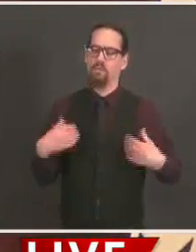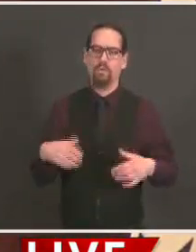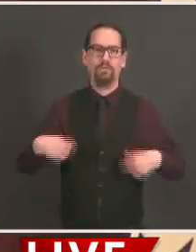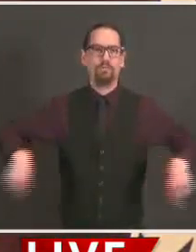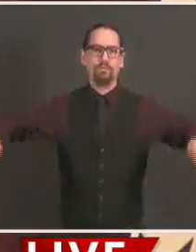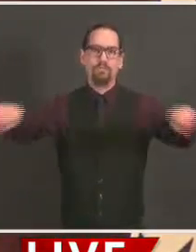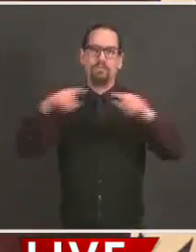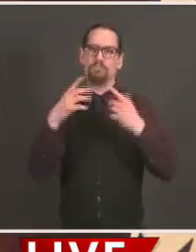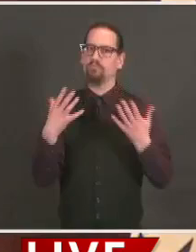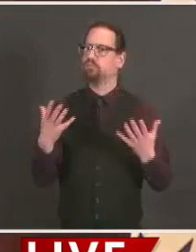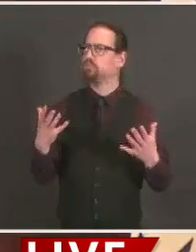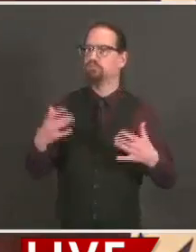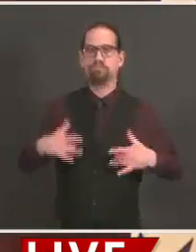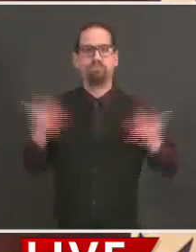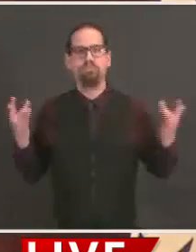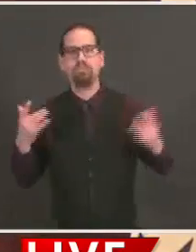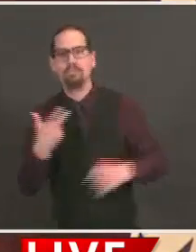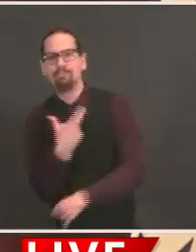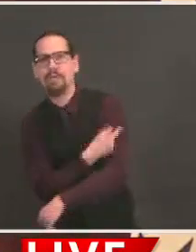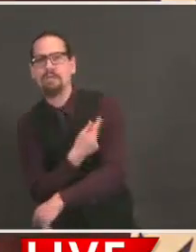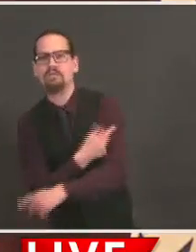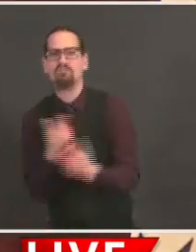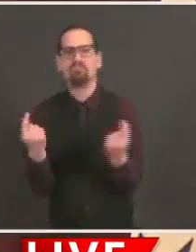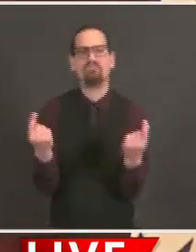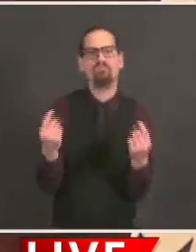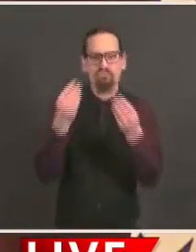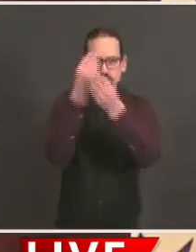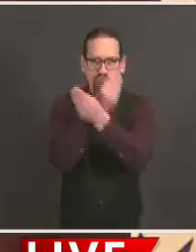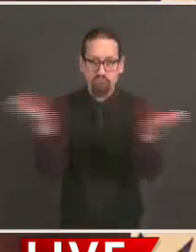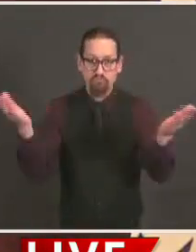As I mentioned earlier, as a starting point,